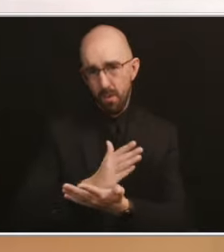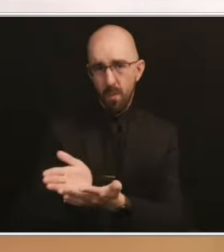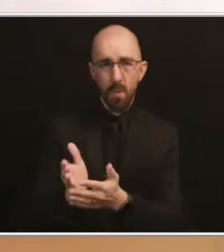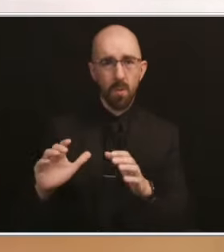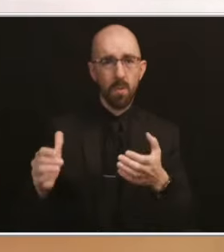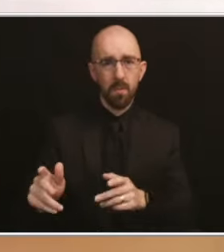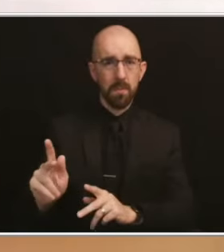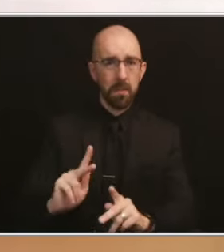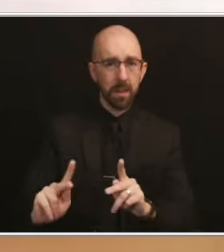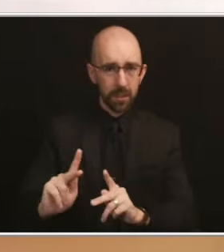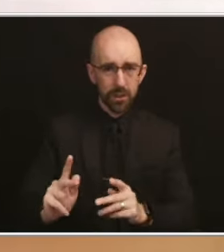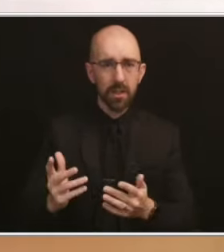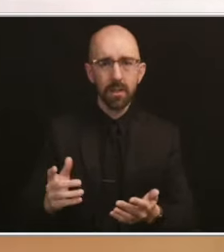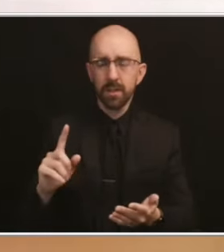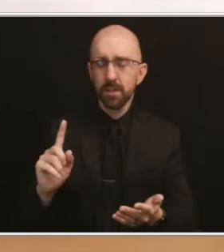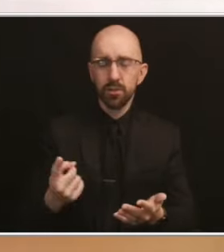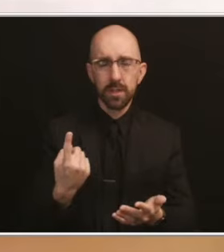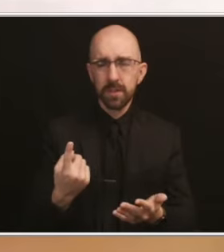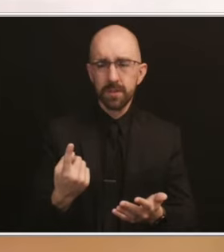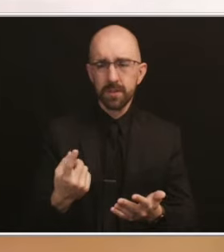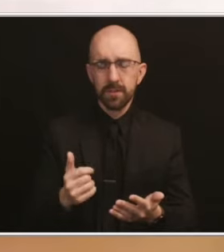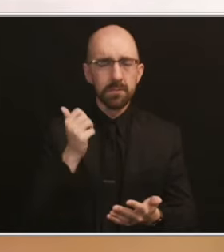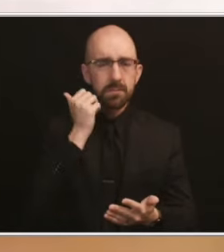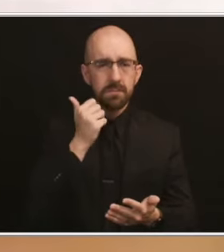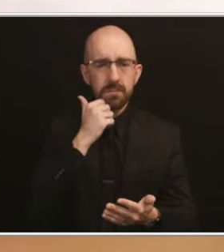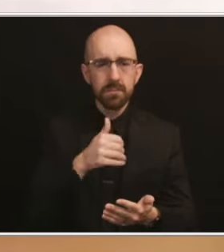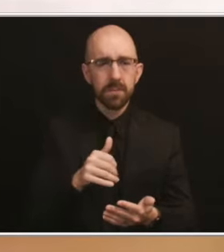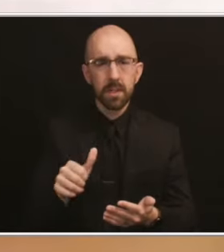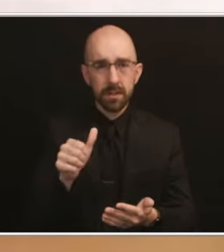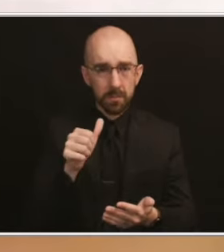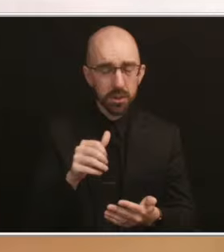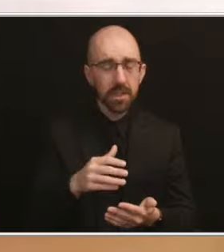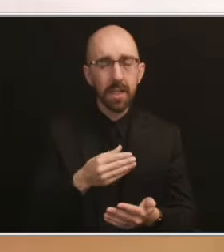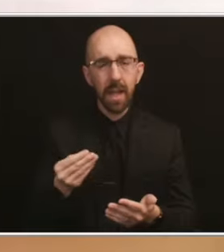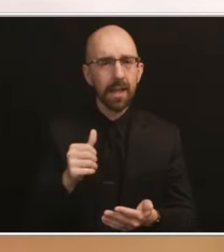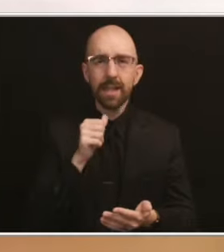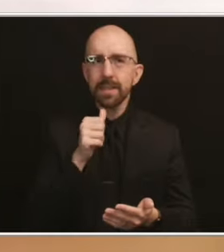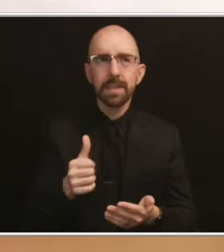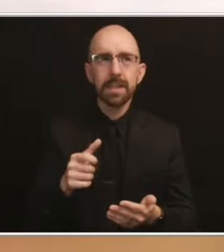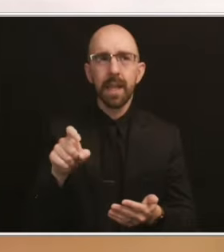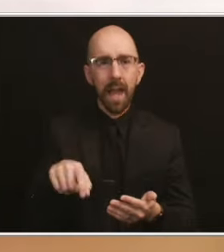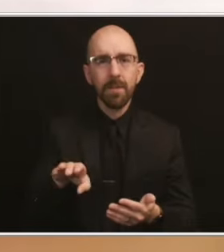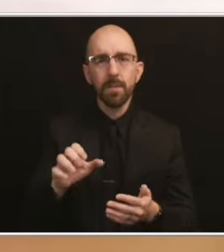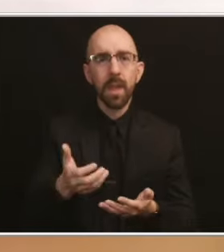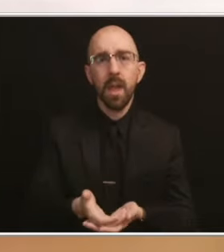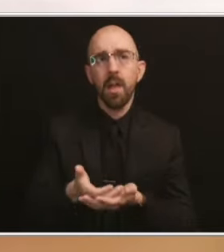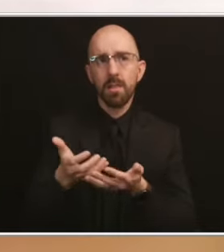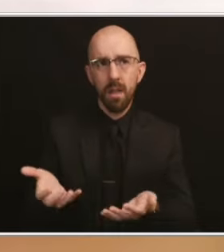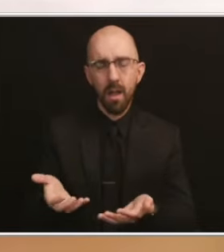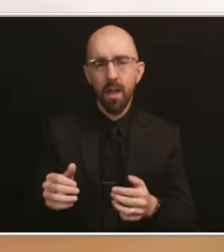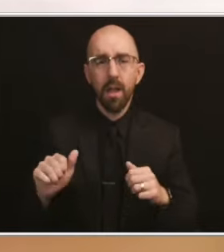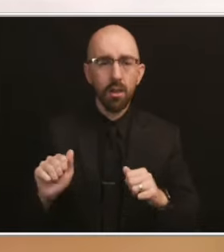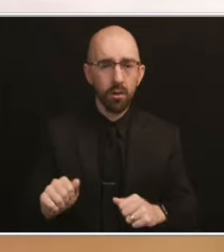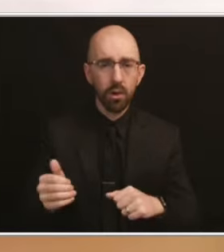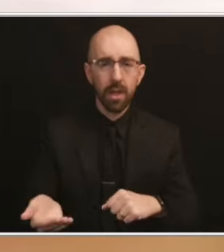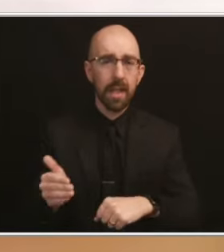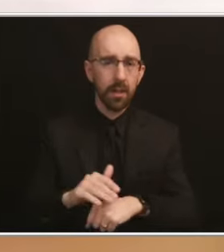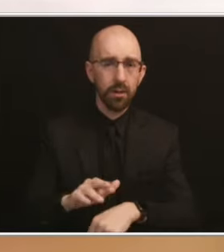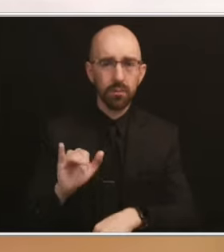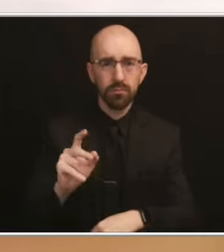population, just regular consumption, and it doesn't have to be a lot, could increase the